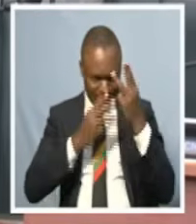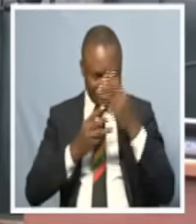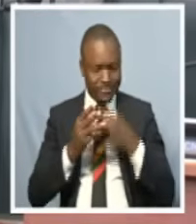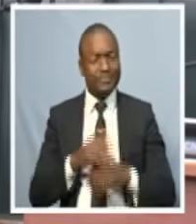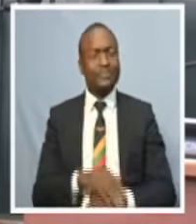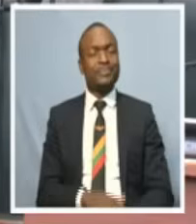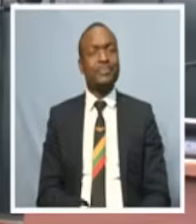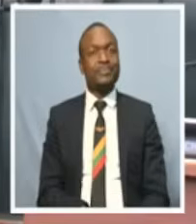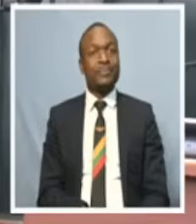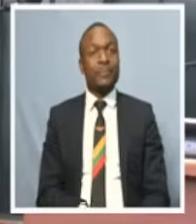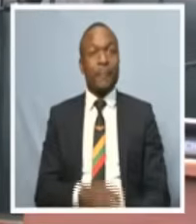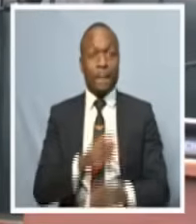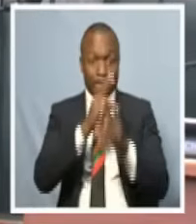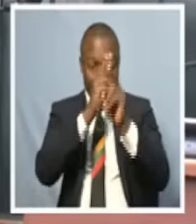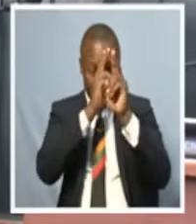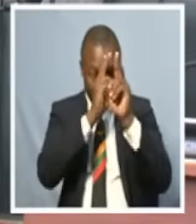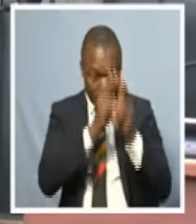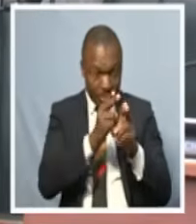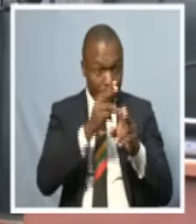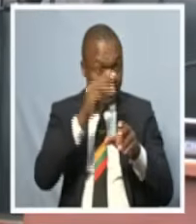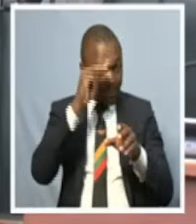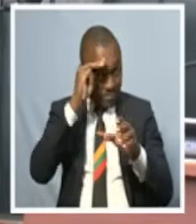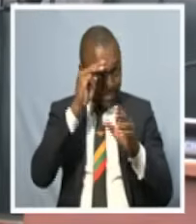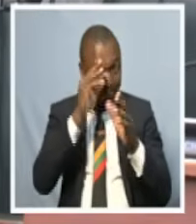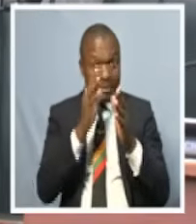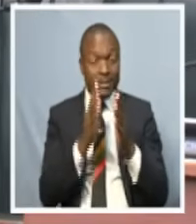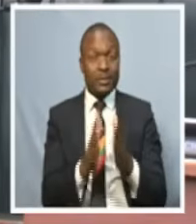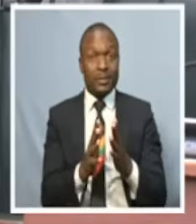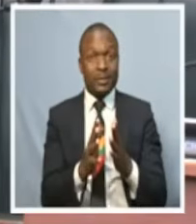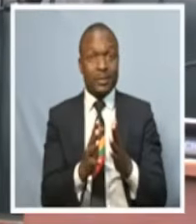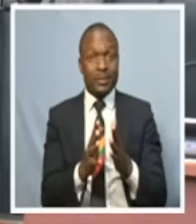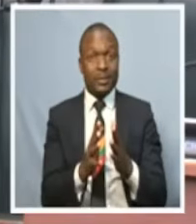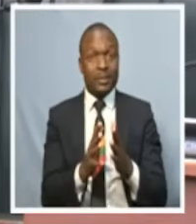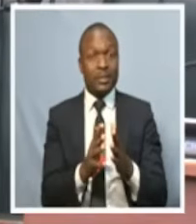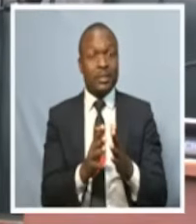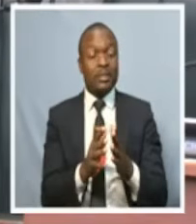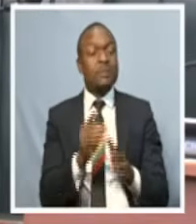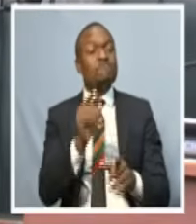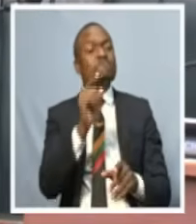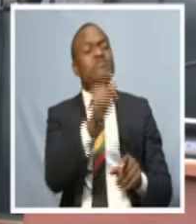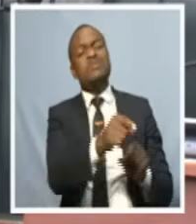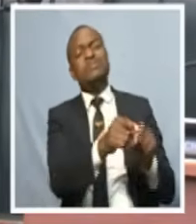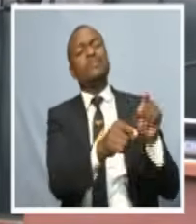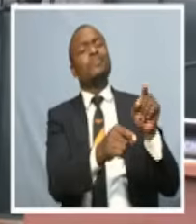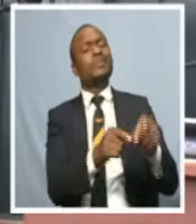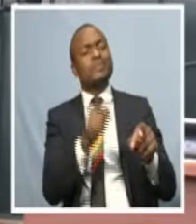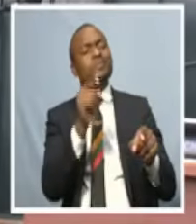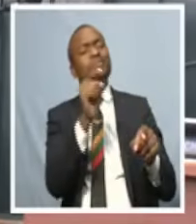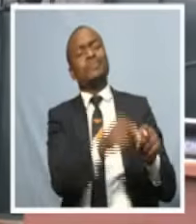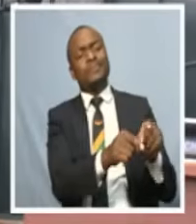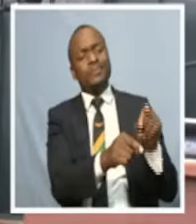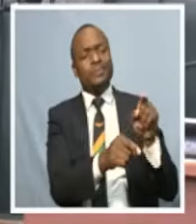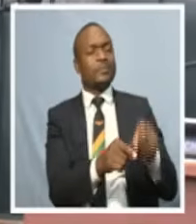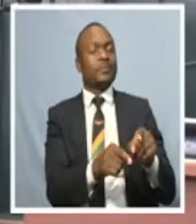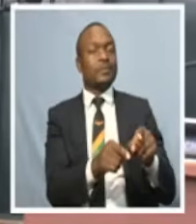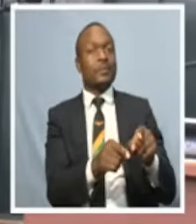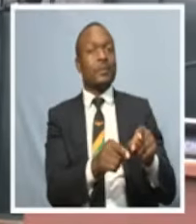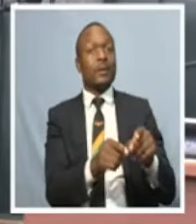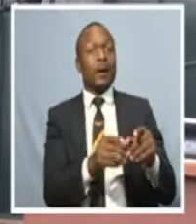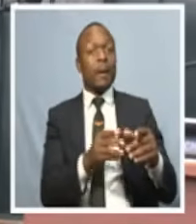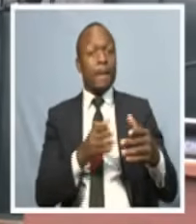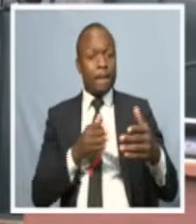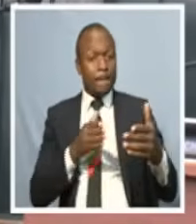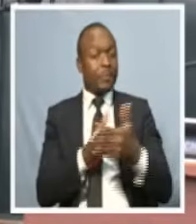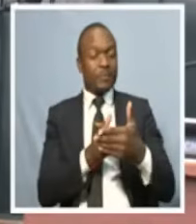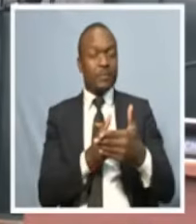the Honorable Minister is accused of preventing ACC